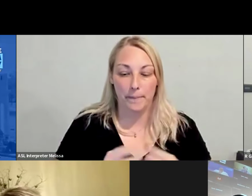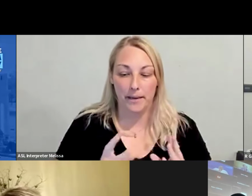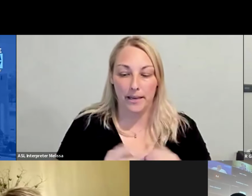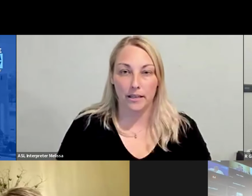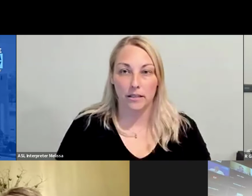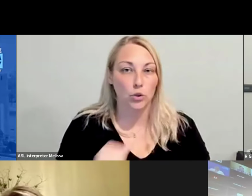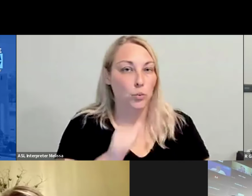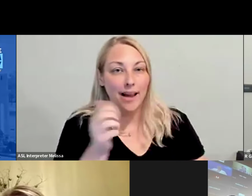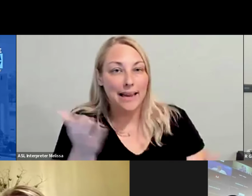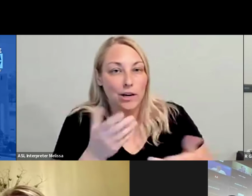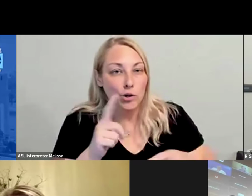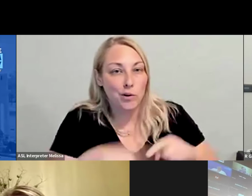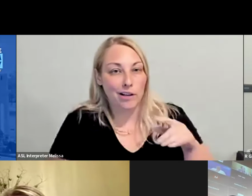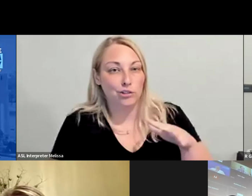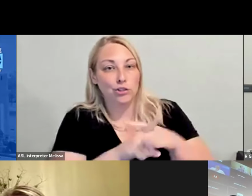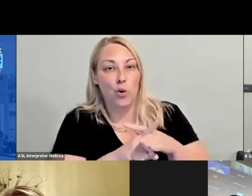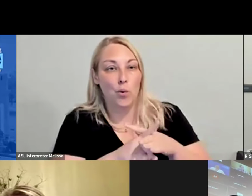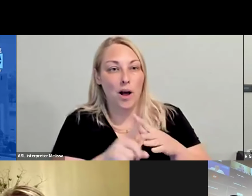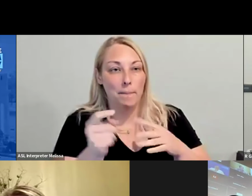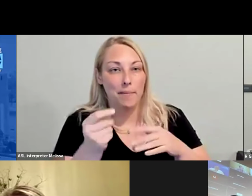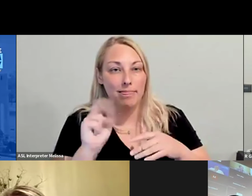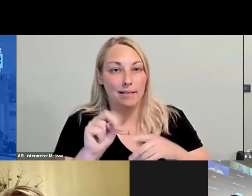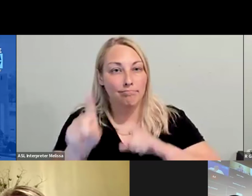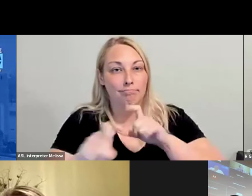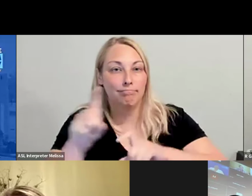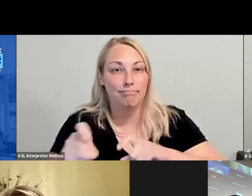You weren't here. You can't just come into a meeting randomly.